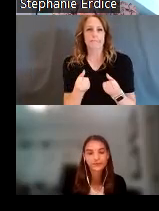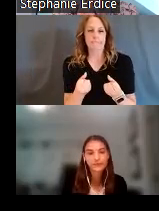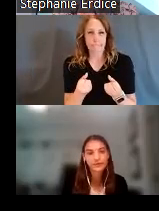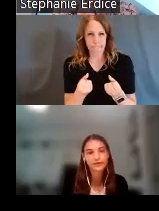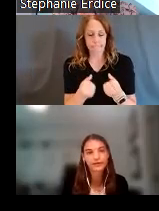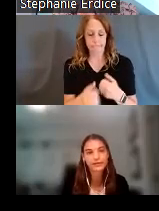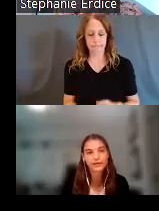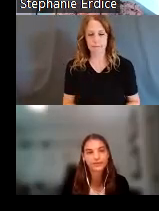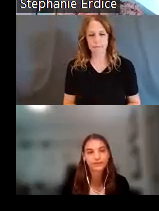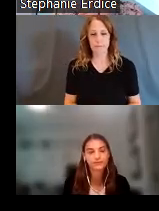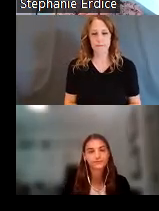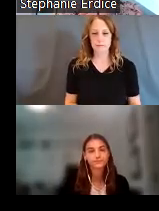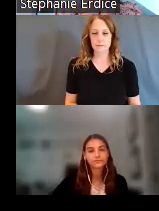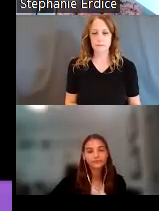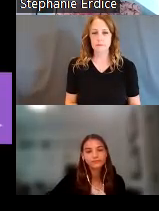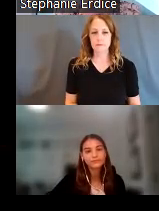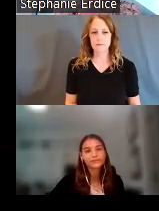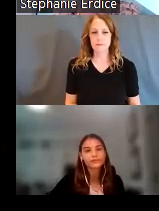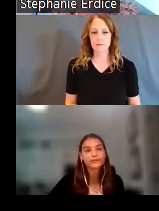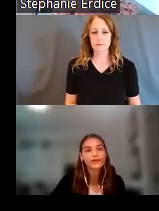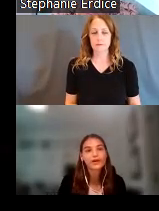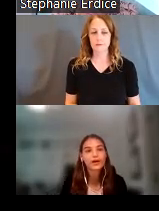stress. Next slide.